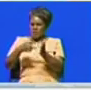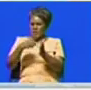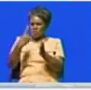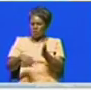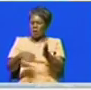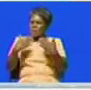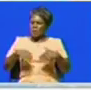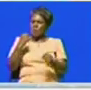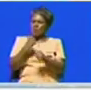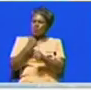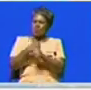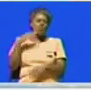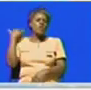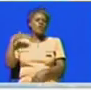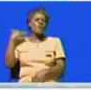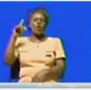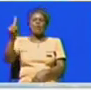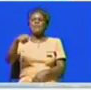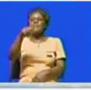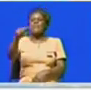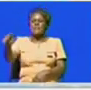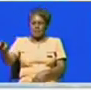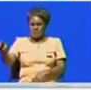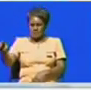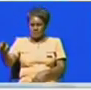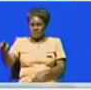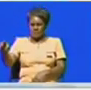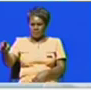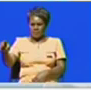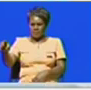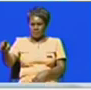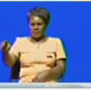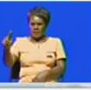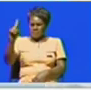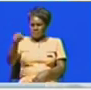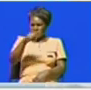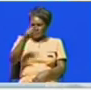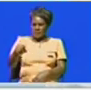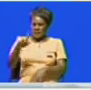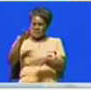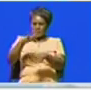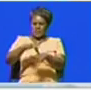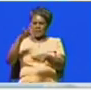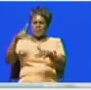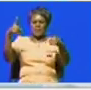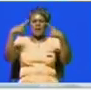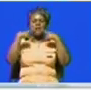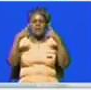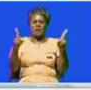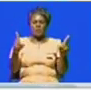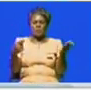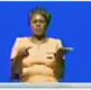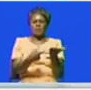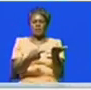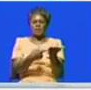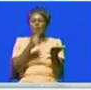people who committed criminal offenses. Now, the irregularities touched on transmission of results, electronic